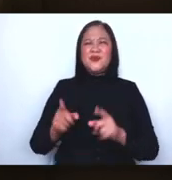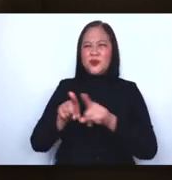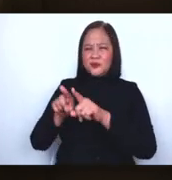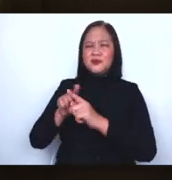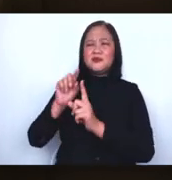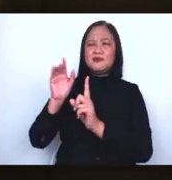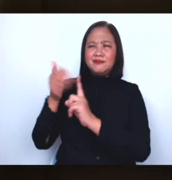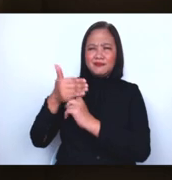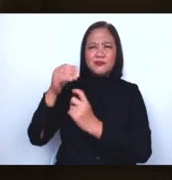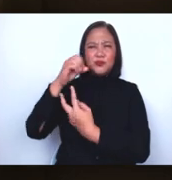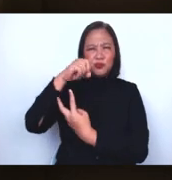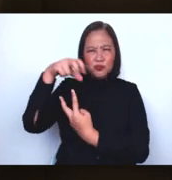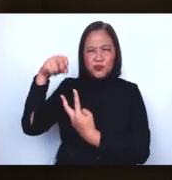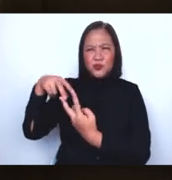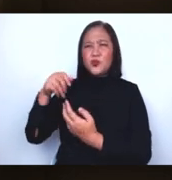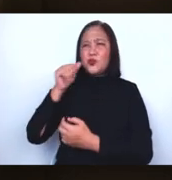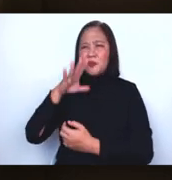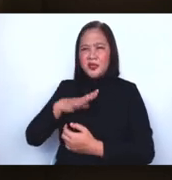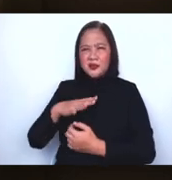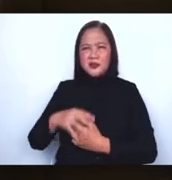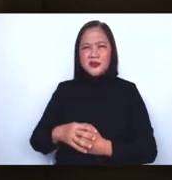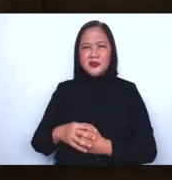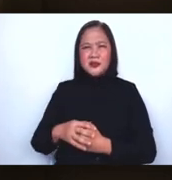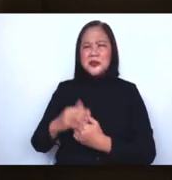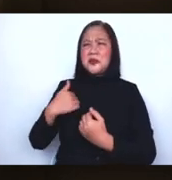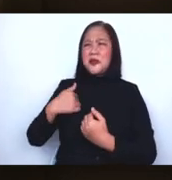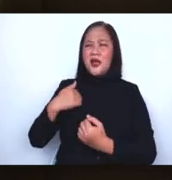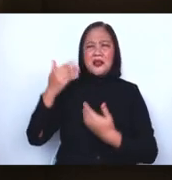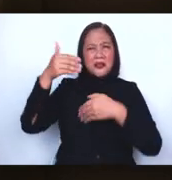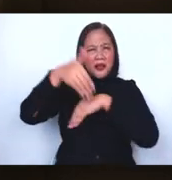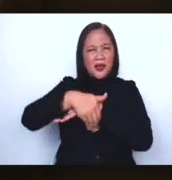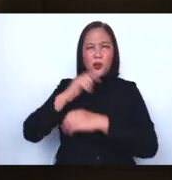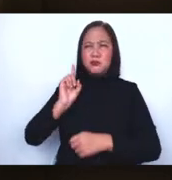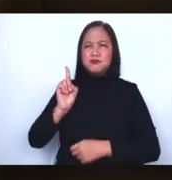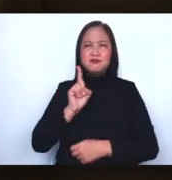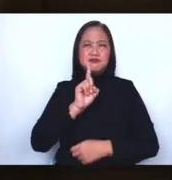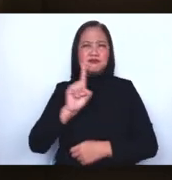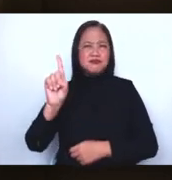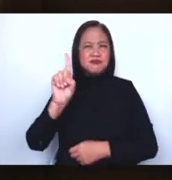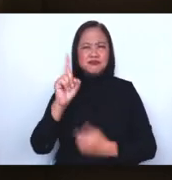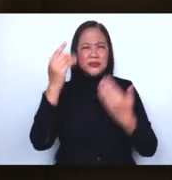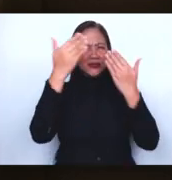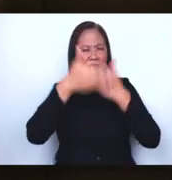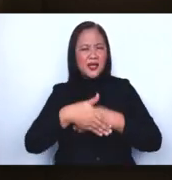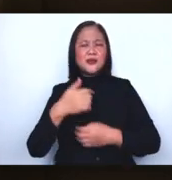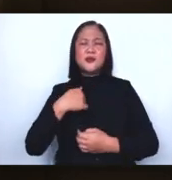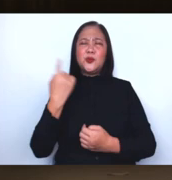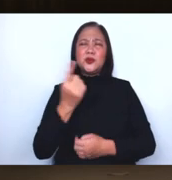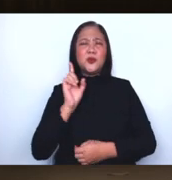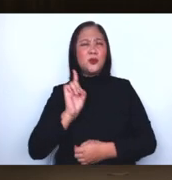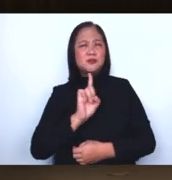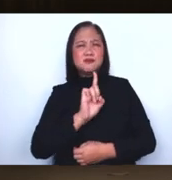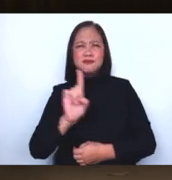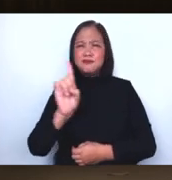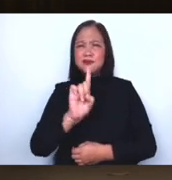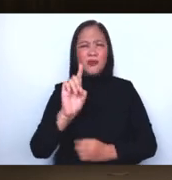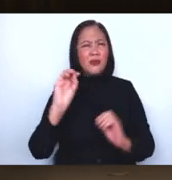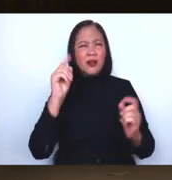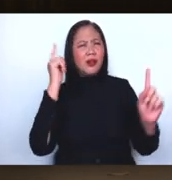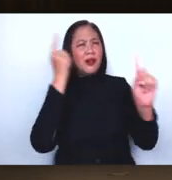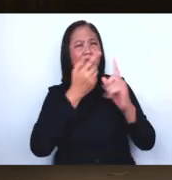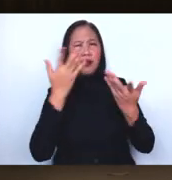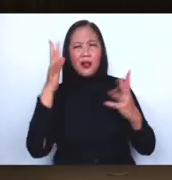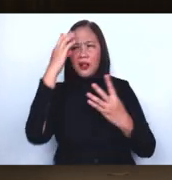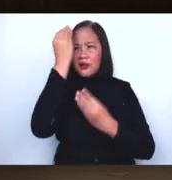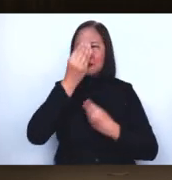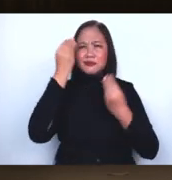Even in women. There were nights when I would stay out in the streets, walking. Just walking. Walking